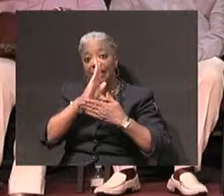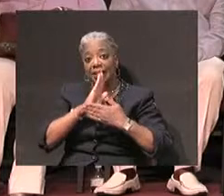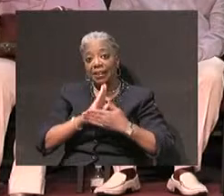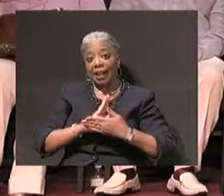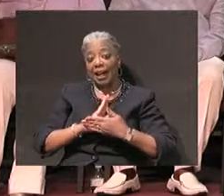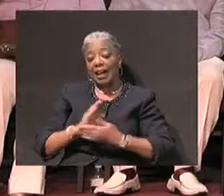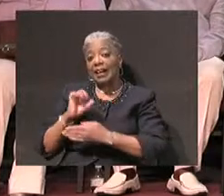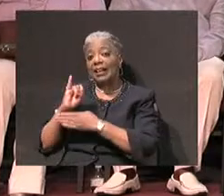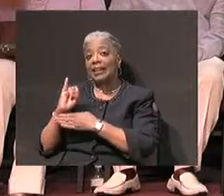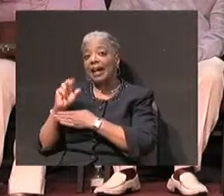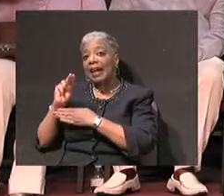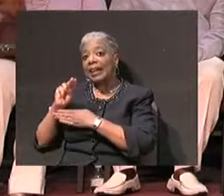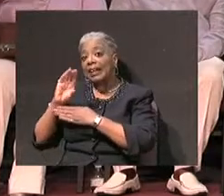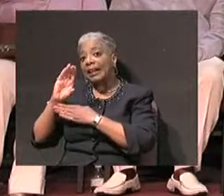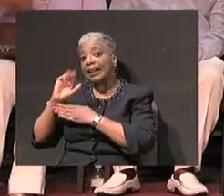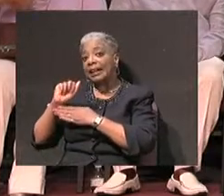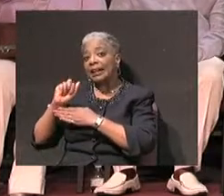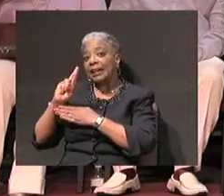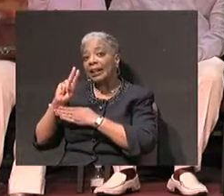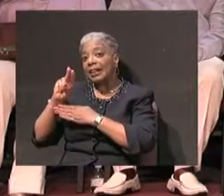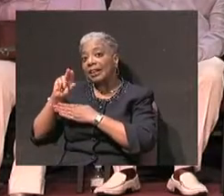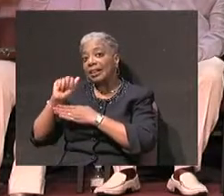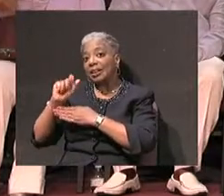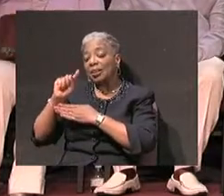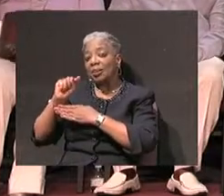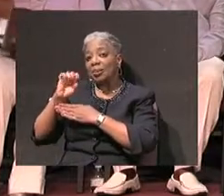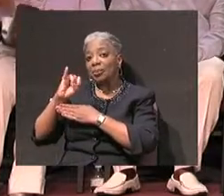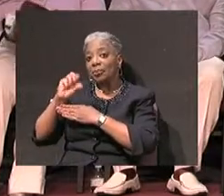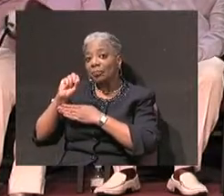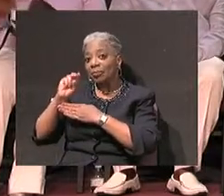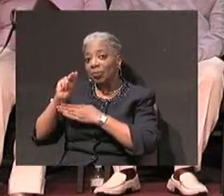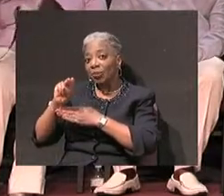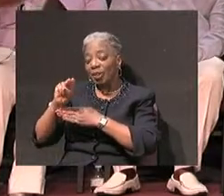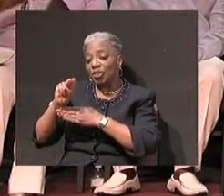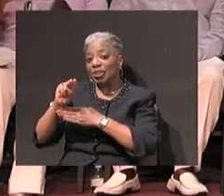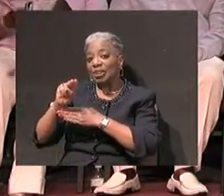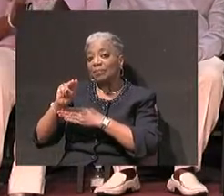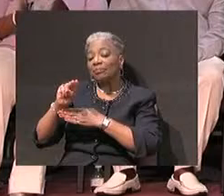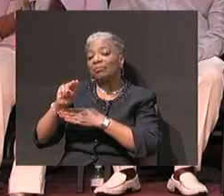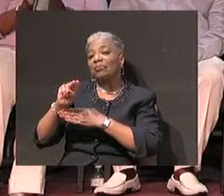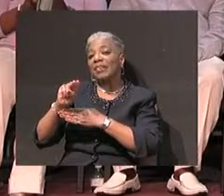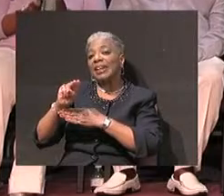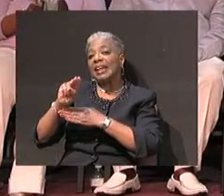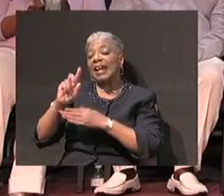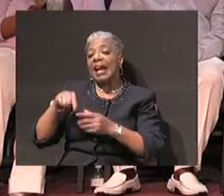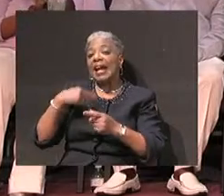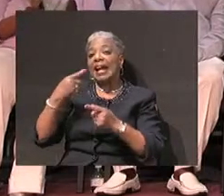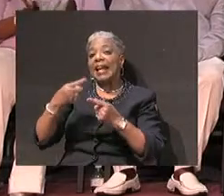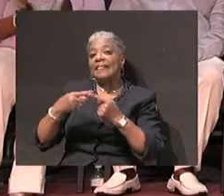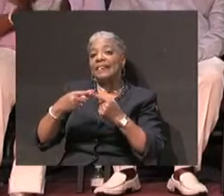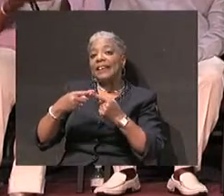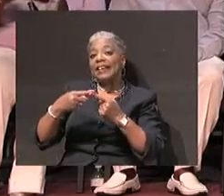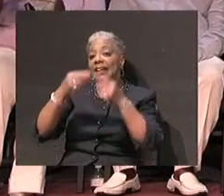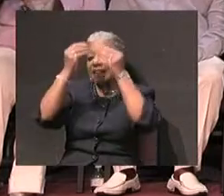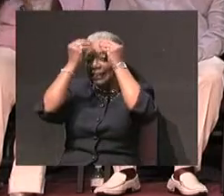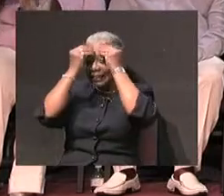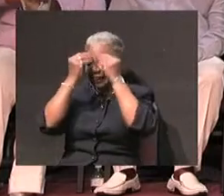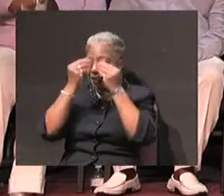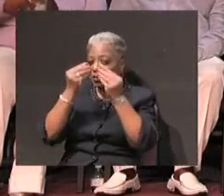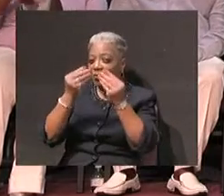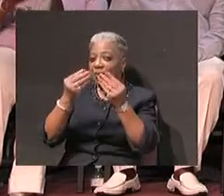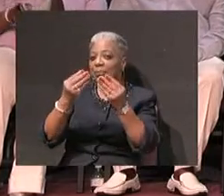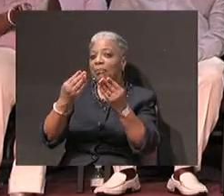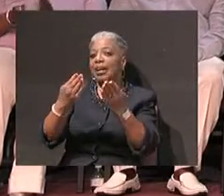pillars. The incarnation, Christmas. And the message of Christmas is this. This is the message. God is with